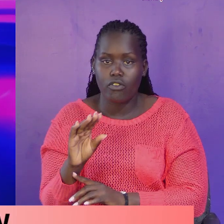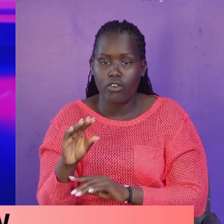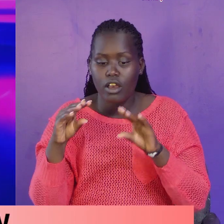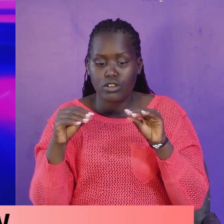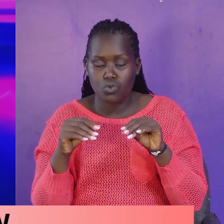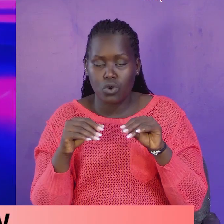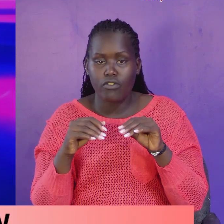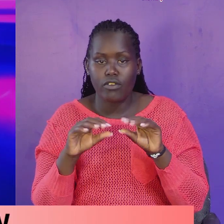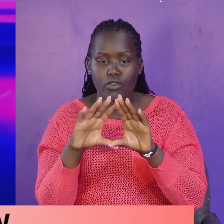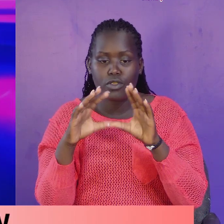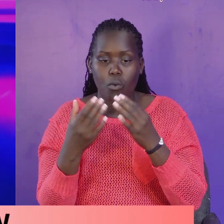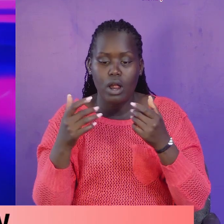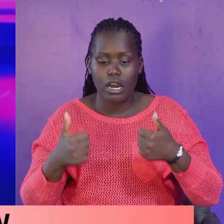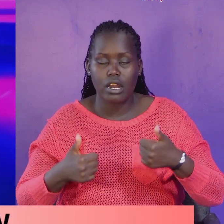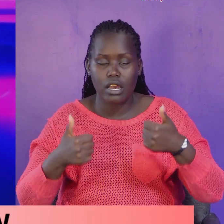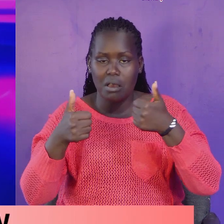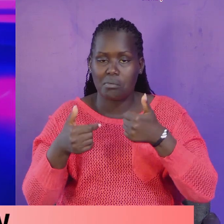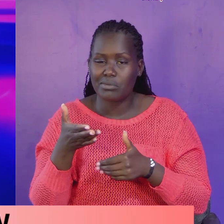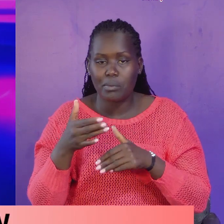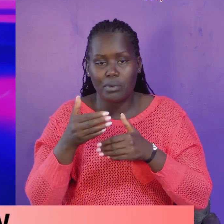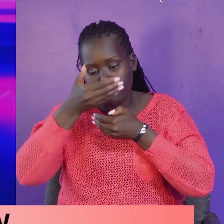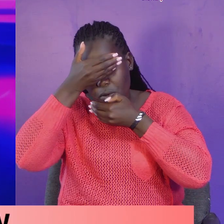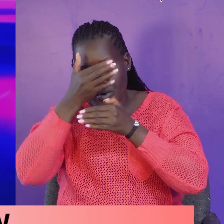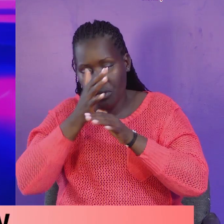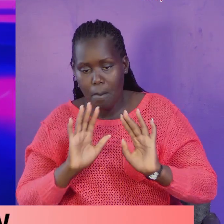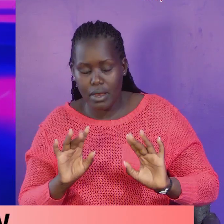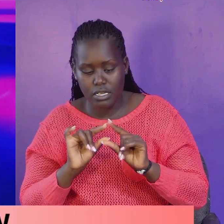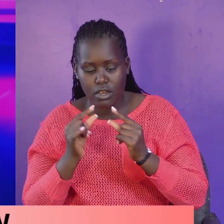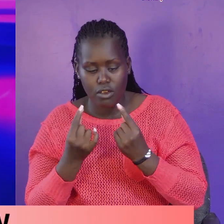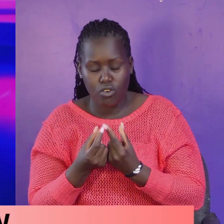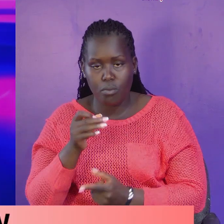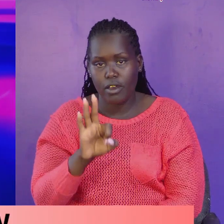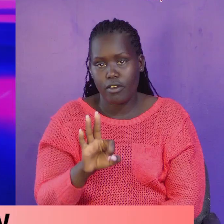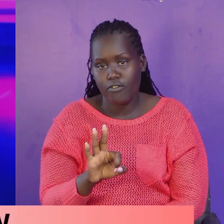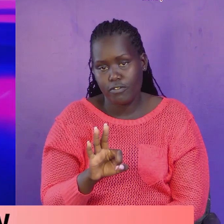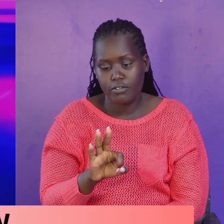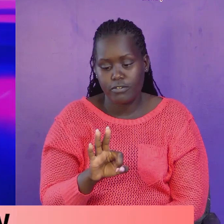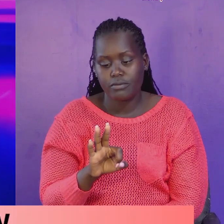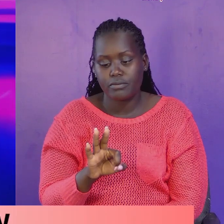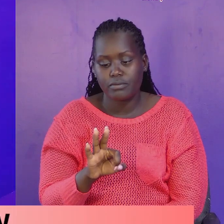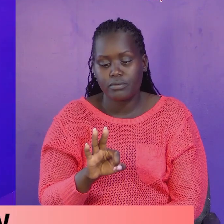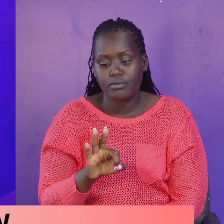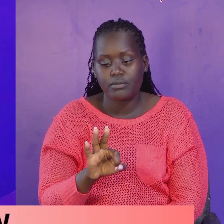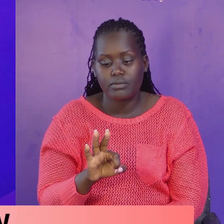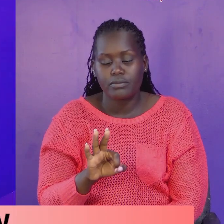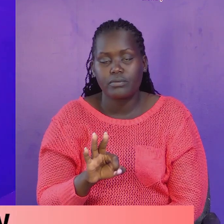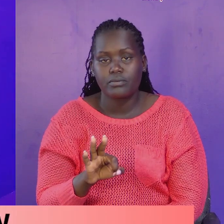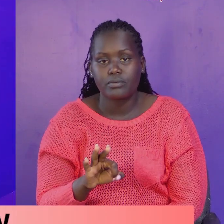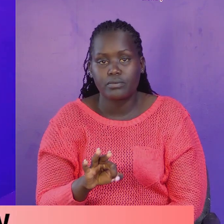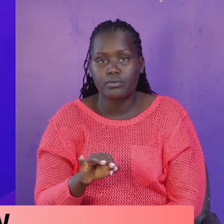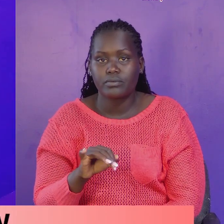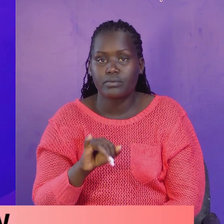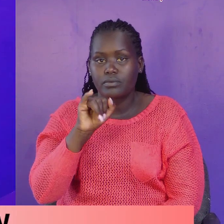So here Morocco peke yake. Yeah. Group F, our group. Group F, Ivory